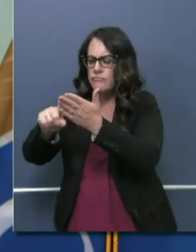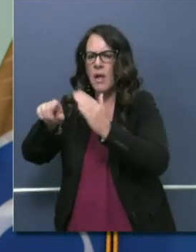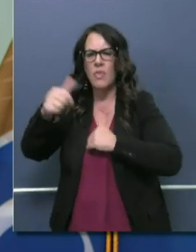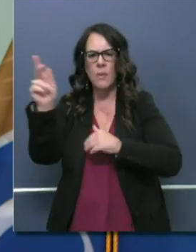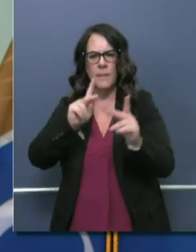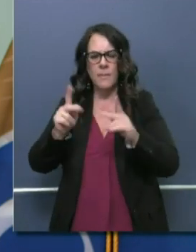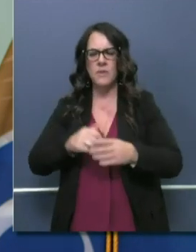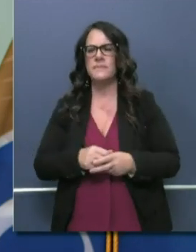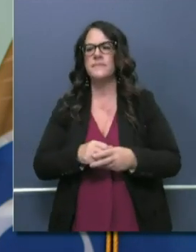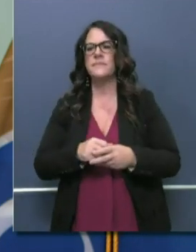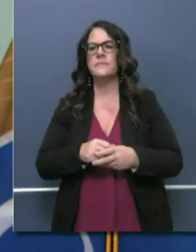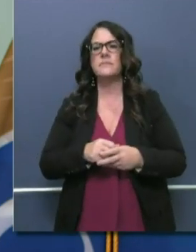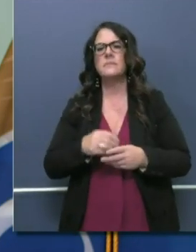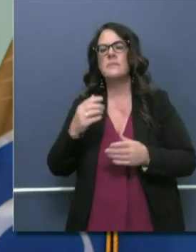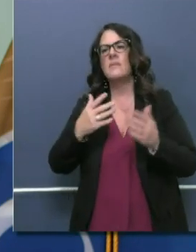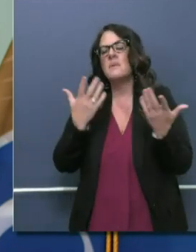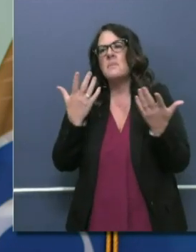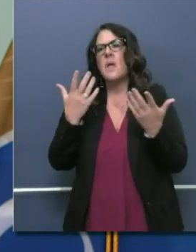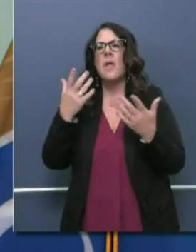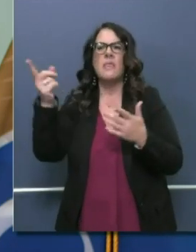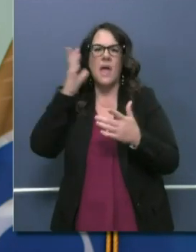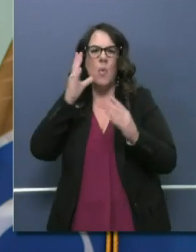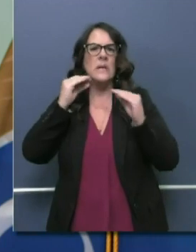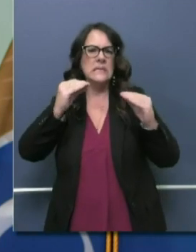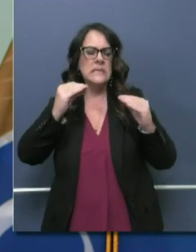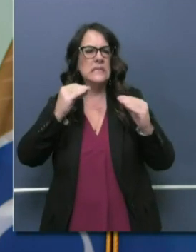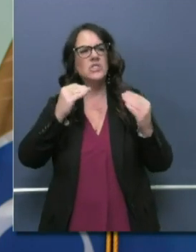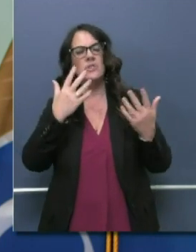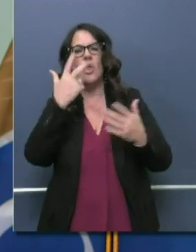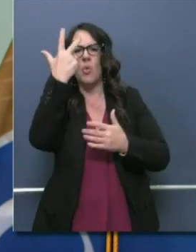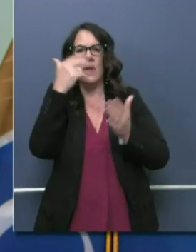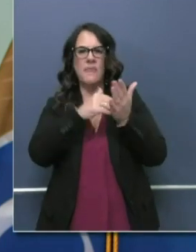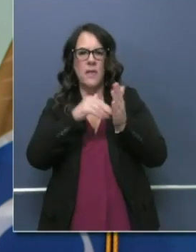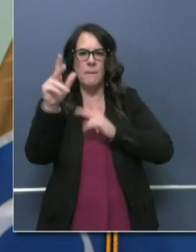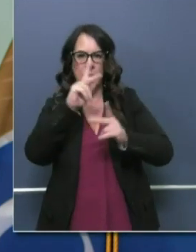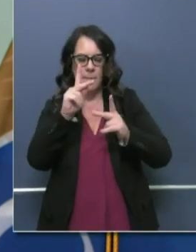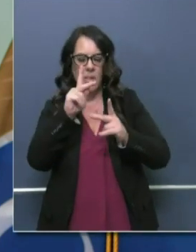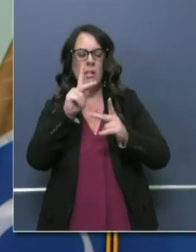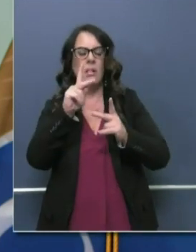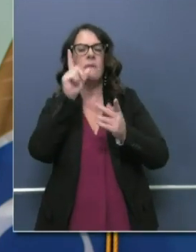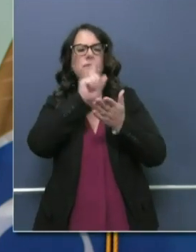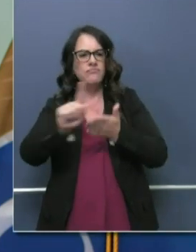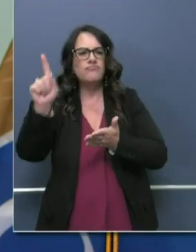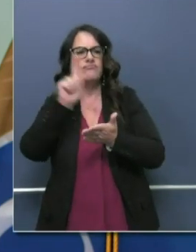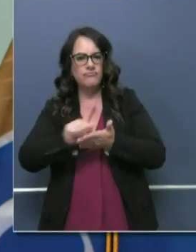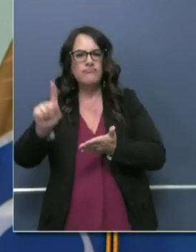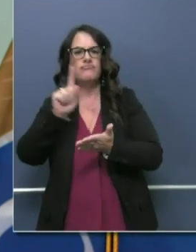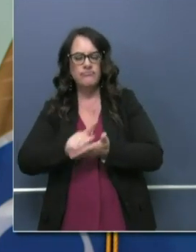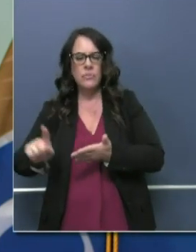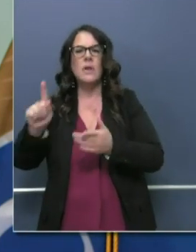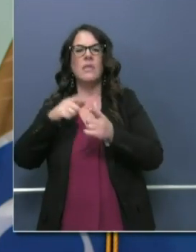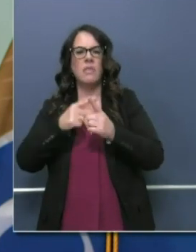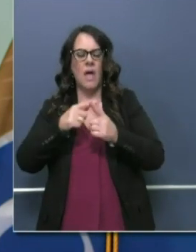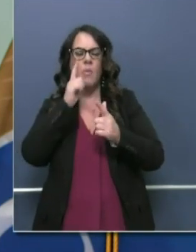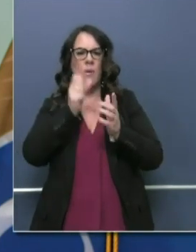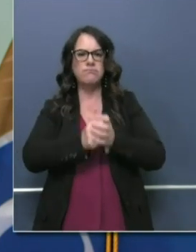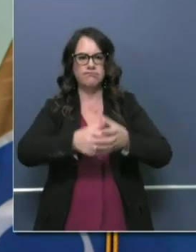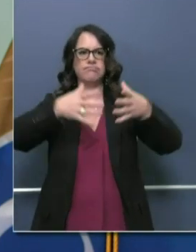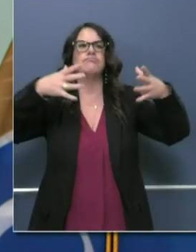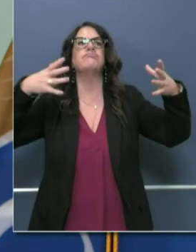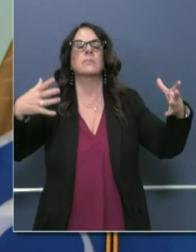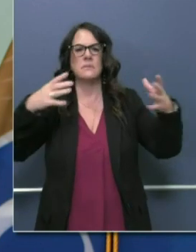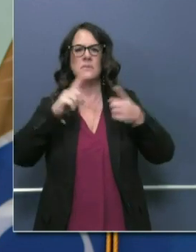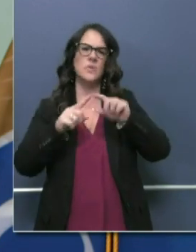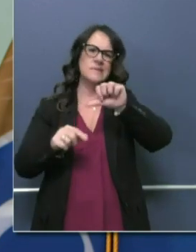of 3,000 people a week to go through two phases in terms of building an army and a workforce.